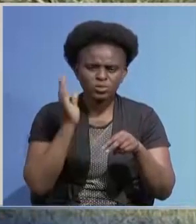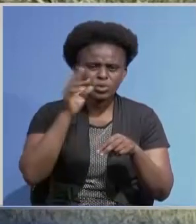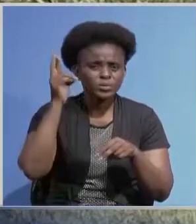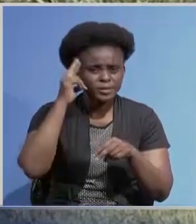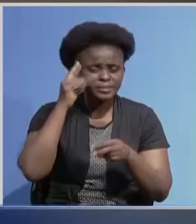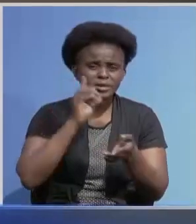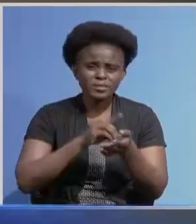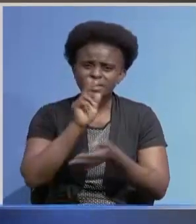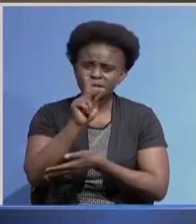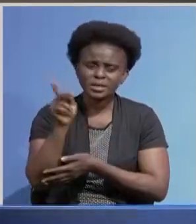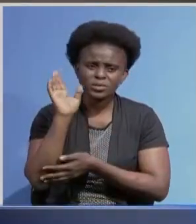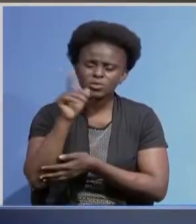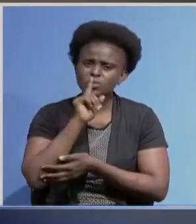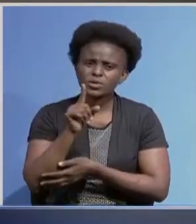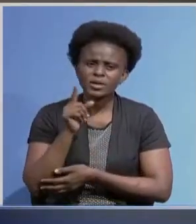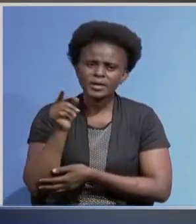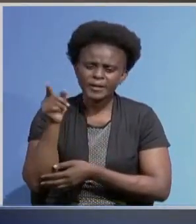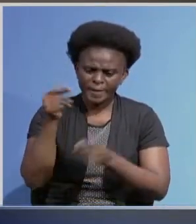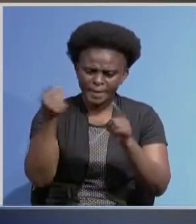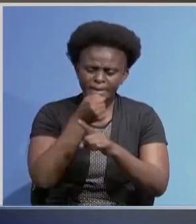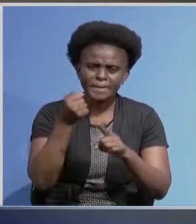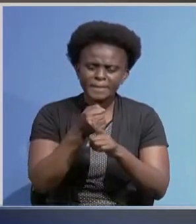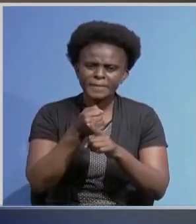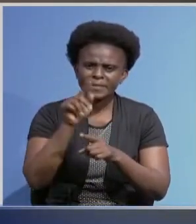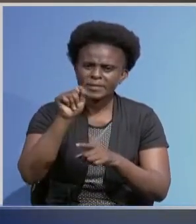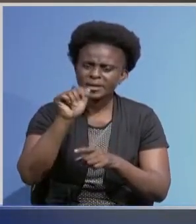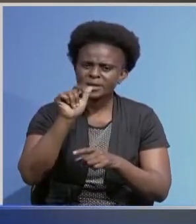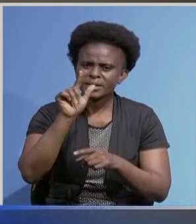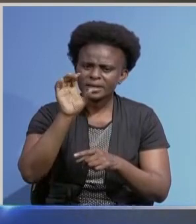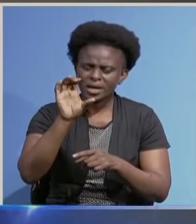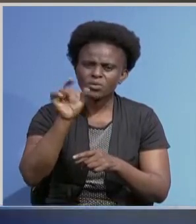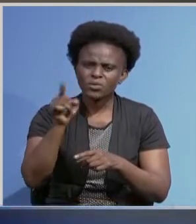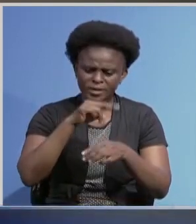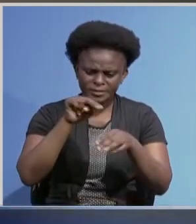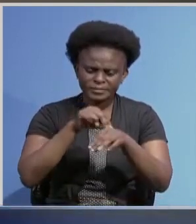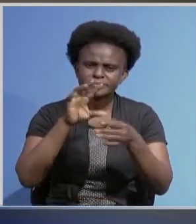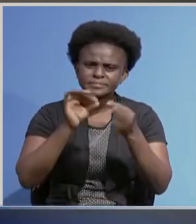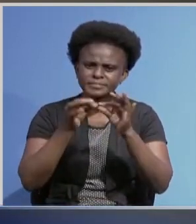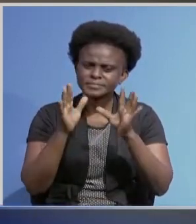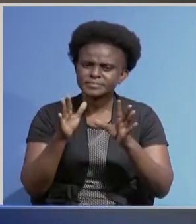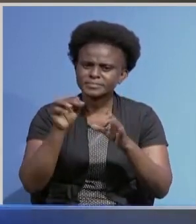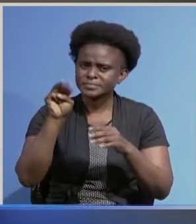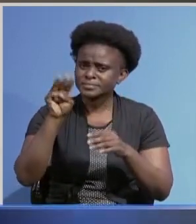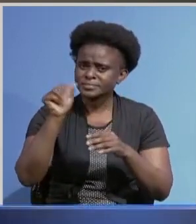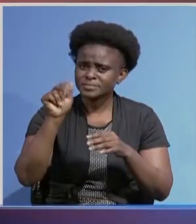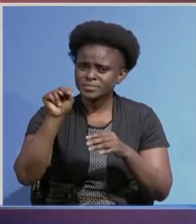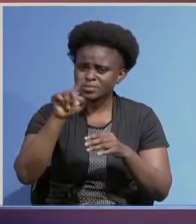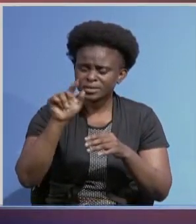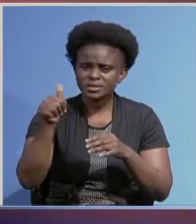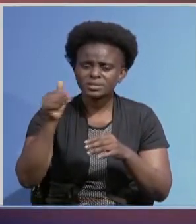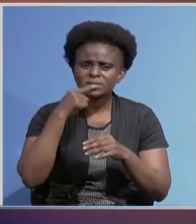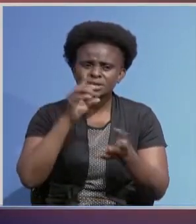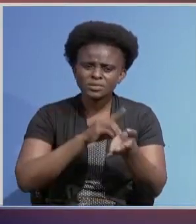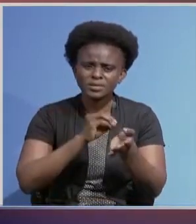him for many things. And treatment advocacy and literacy campaign national coordinator Felix Mwanza says Dr.